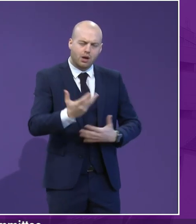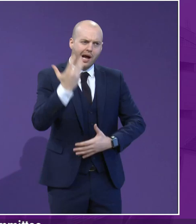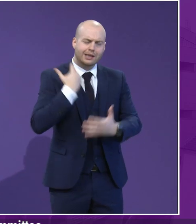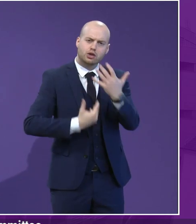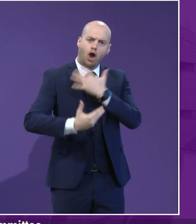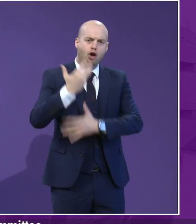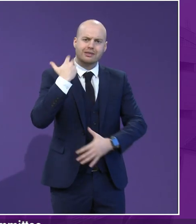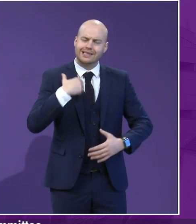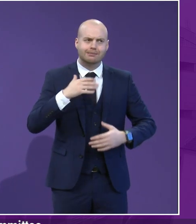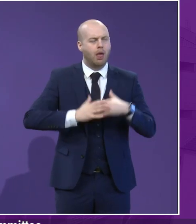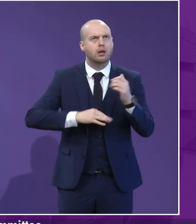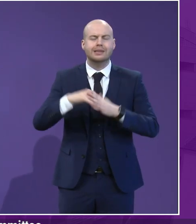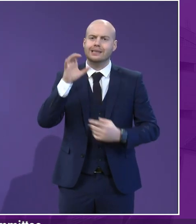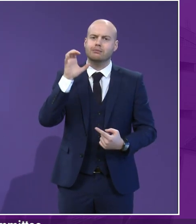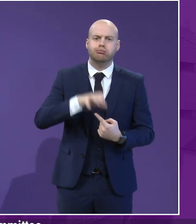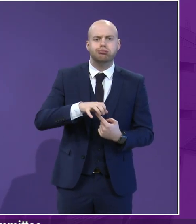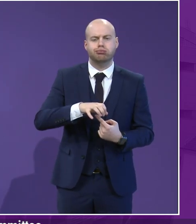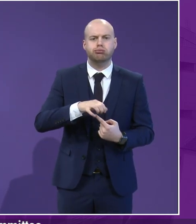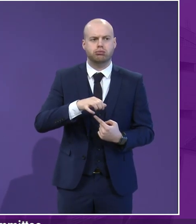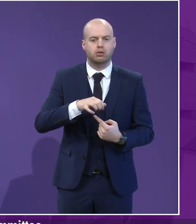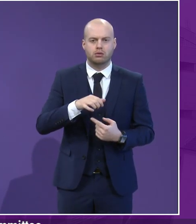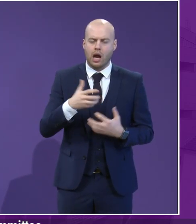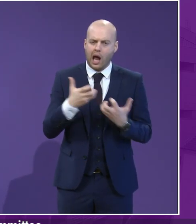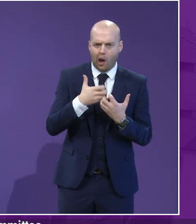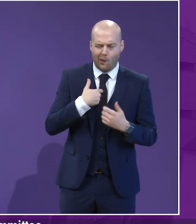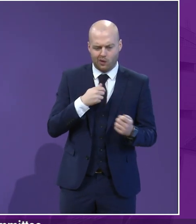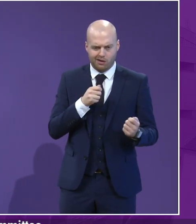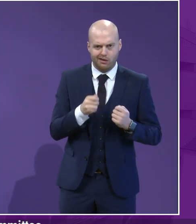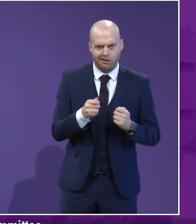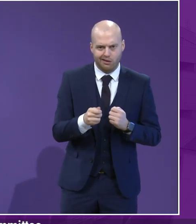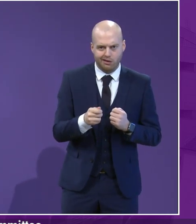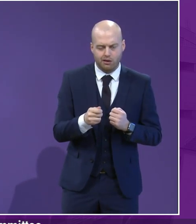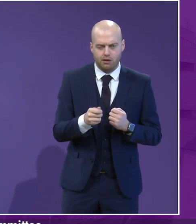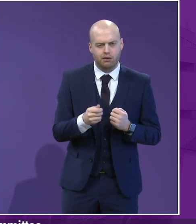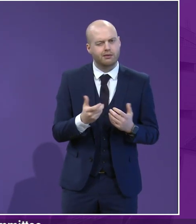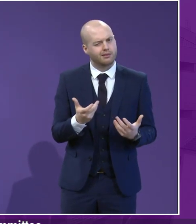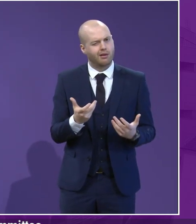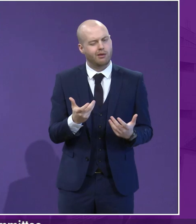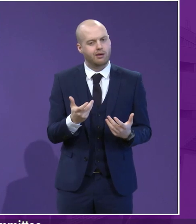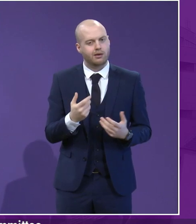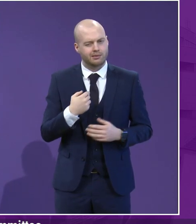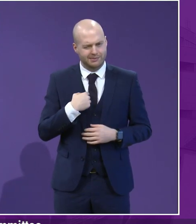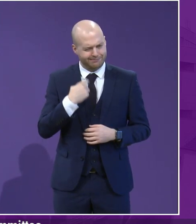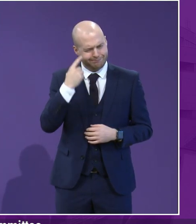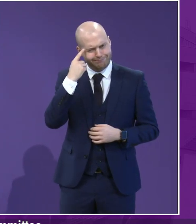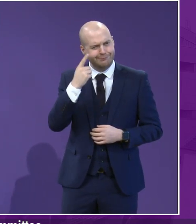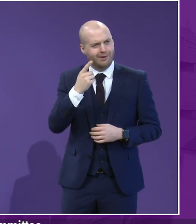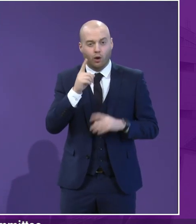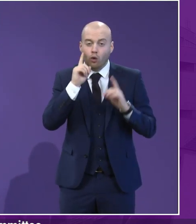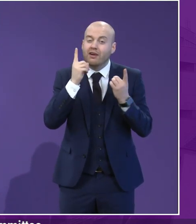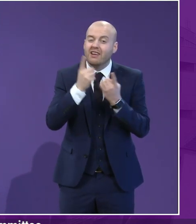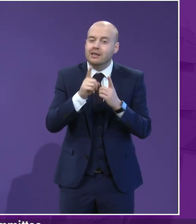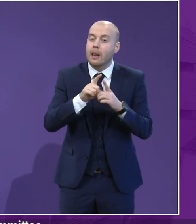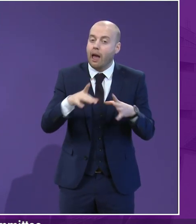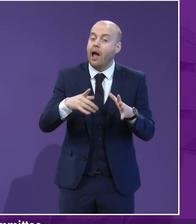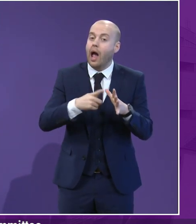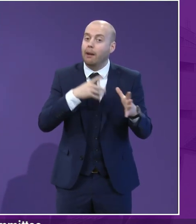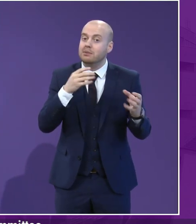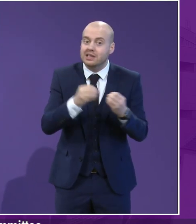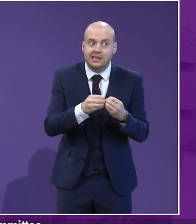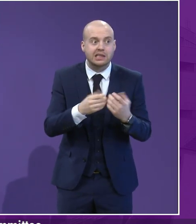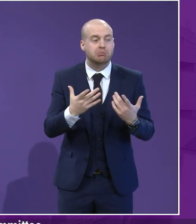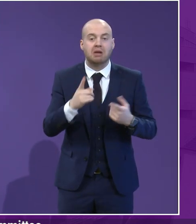you know, perhaps St Andrews has not got the best record for disabled students. And the immediate response was, well, we're in a historic building, how can we make